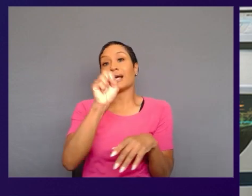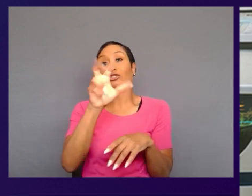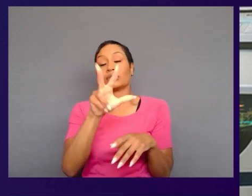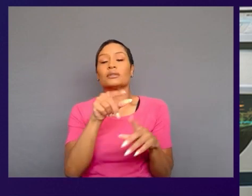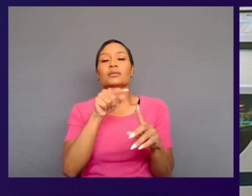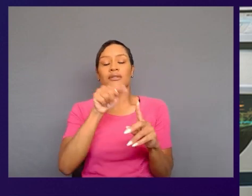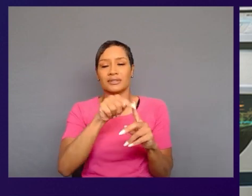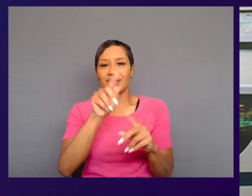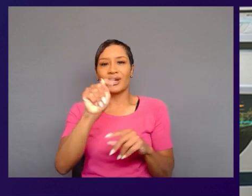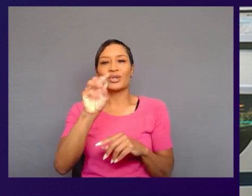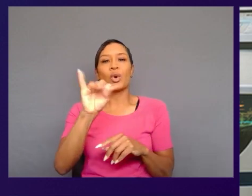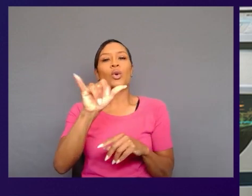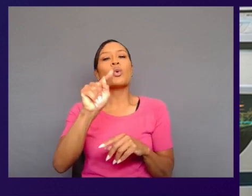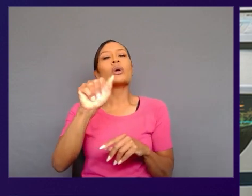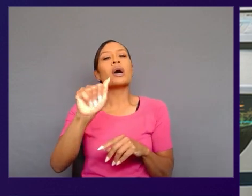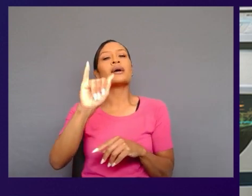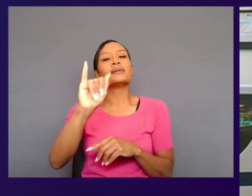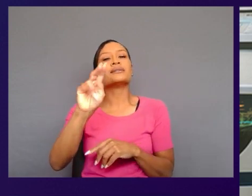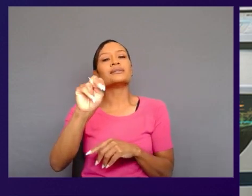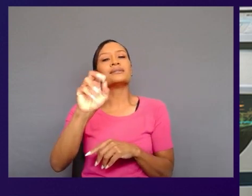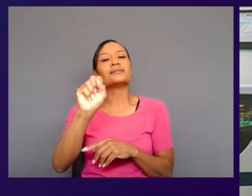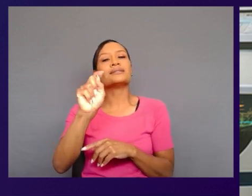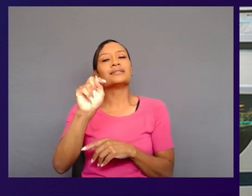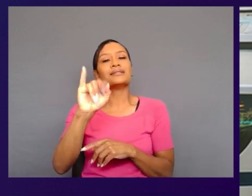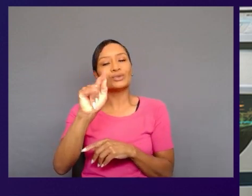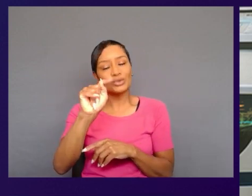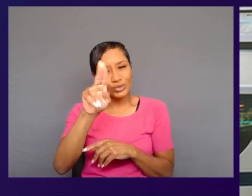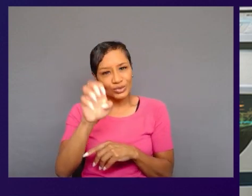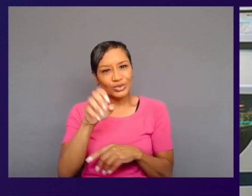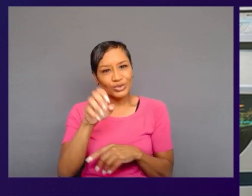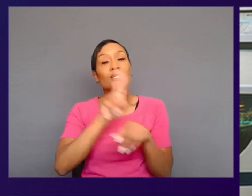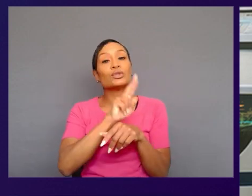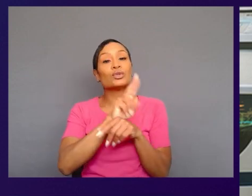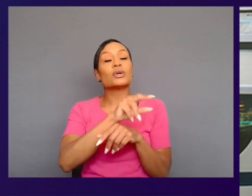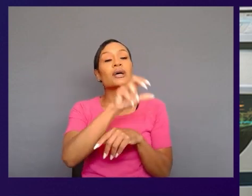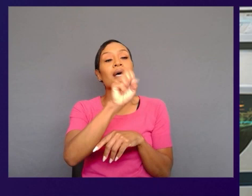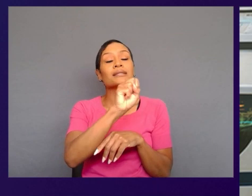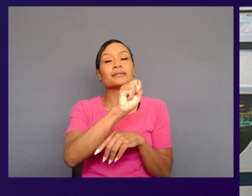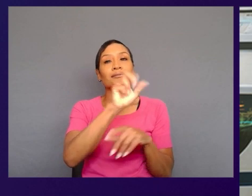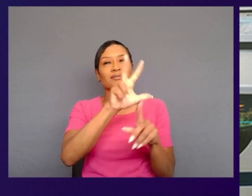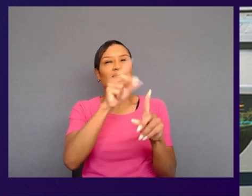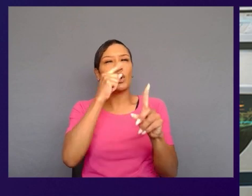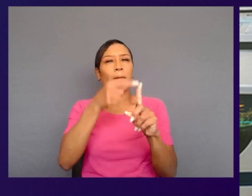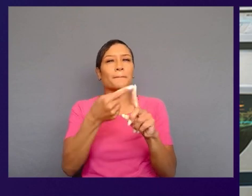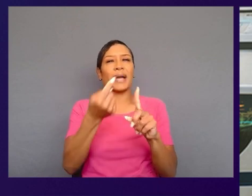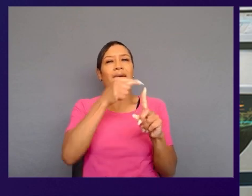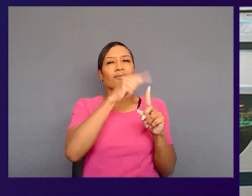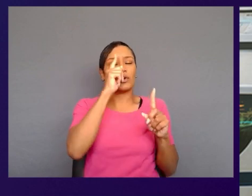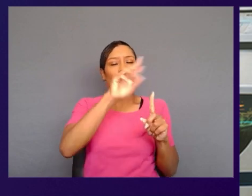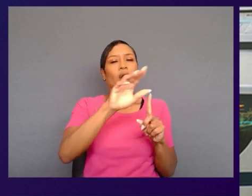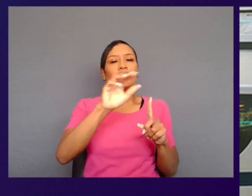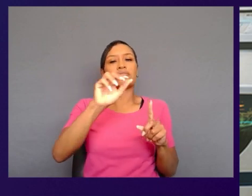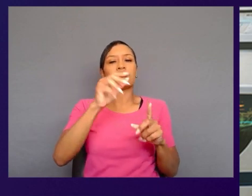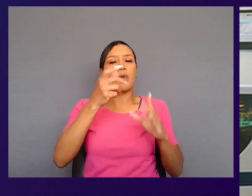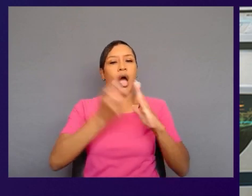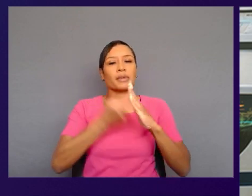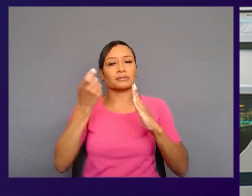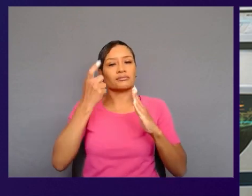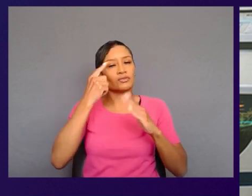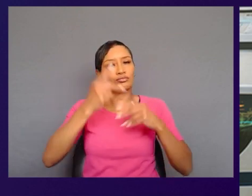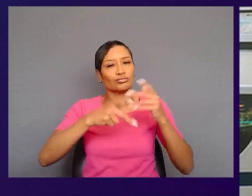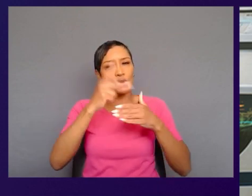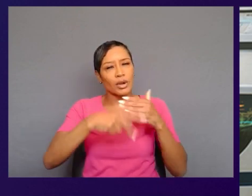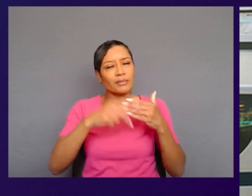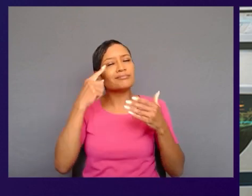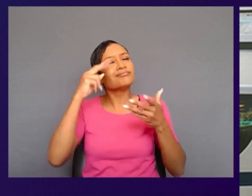they use an S3-backed FSx for Lustre file system for their autonomous vehicle development program. They use it for both their